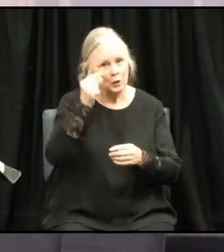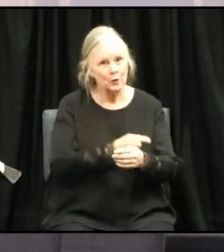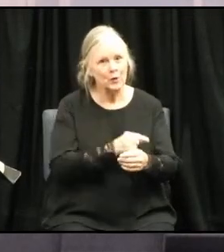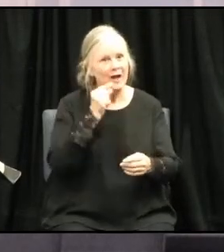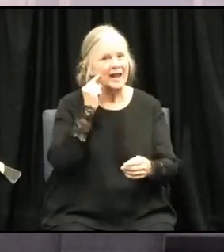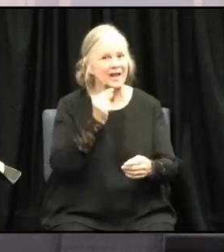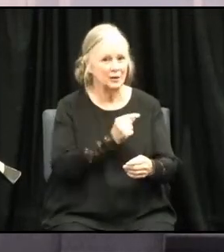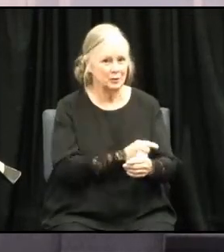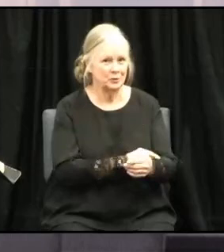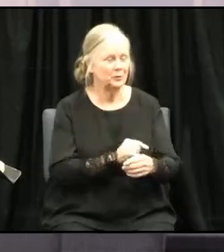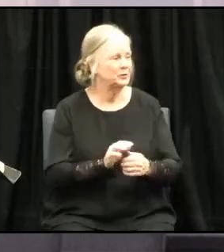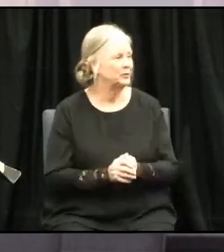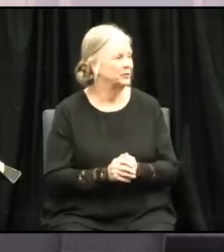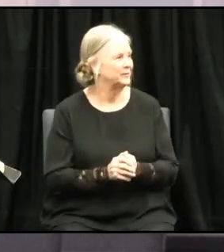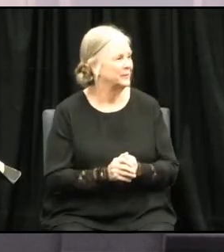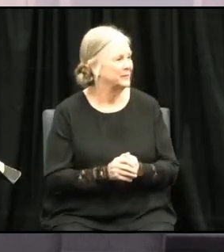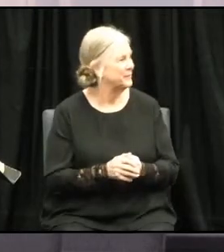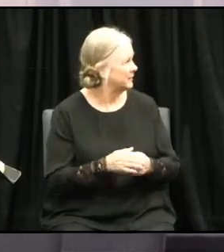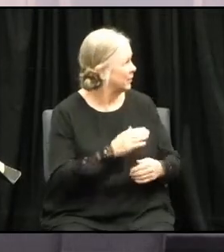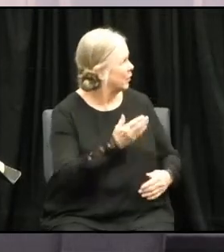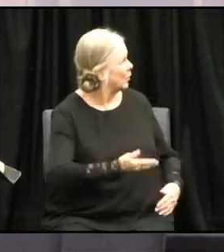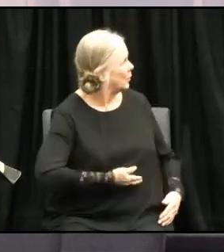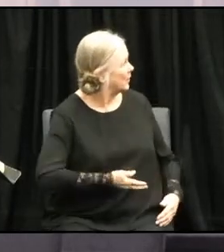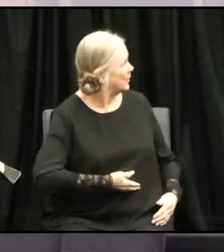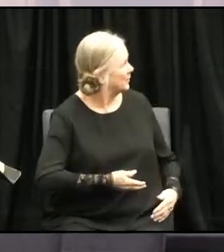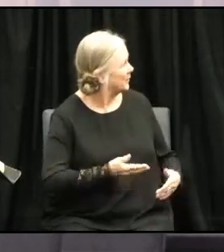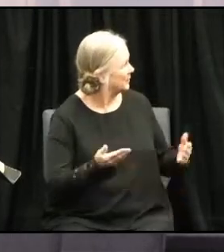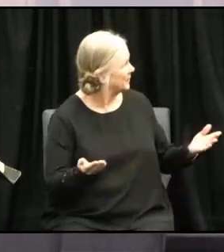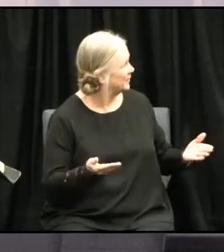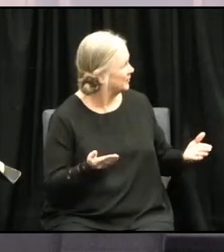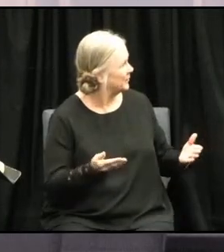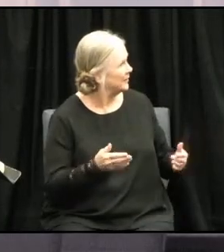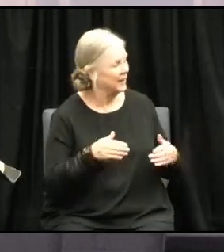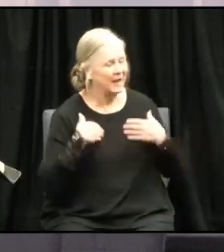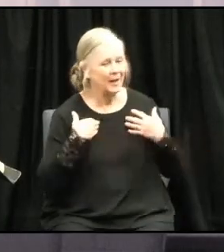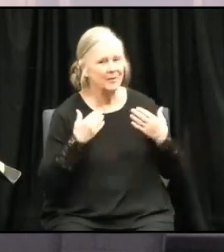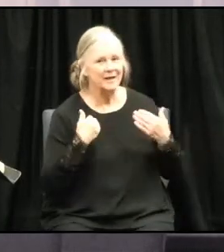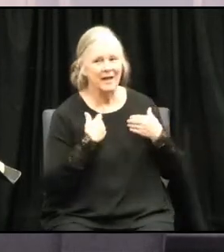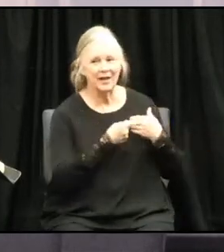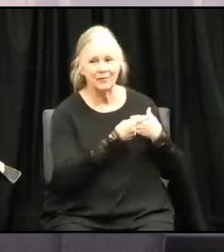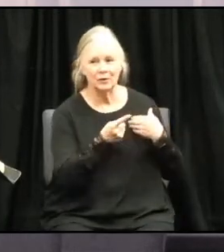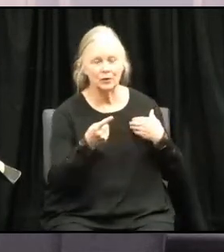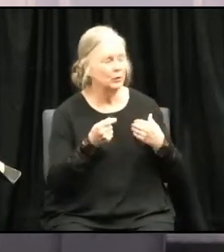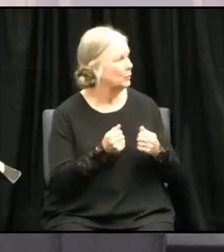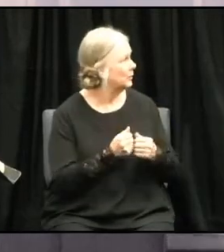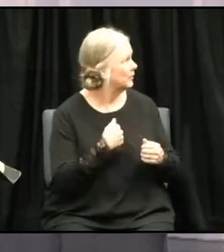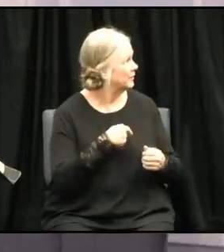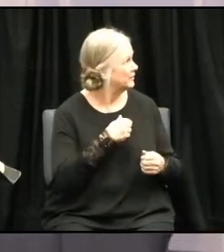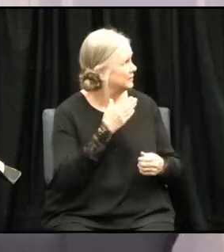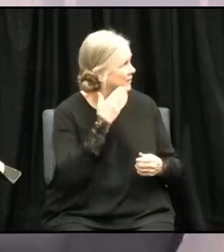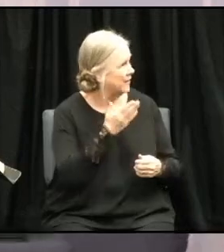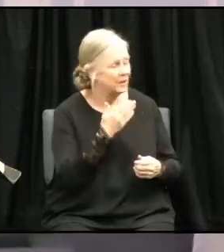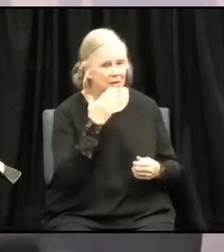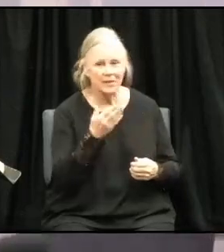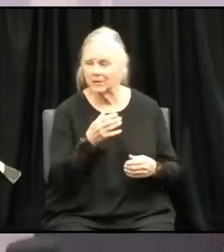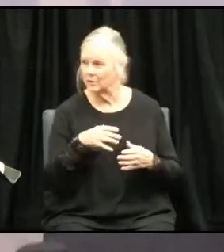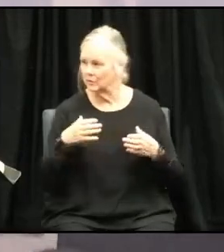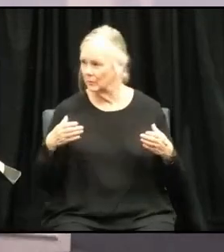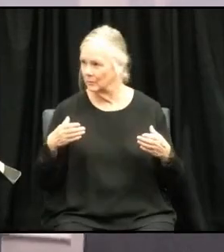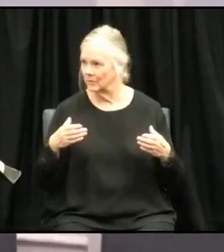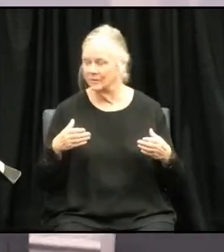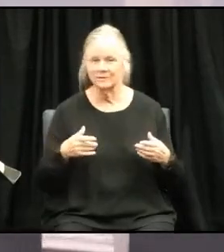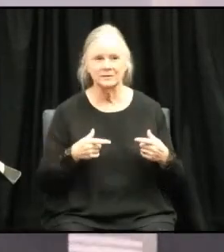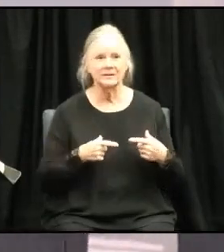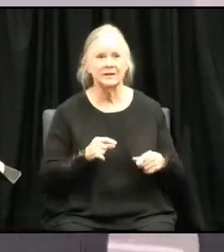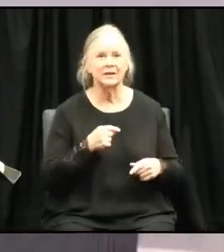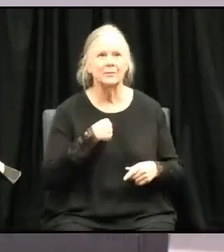And welcome to both of you. We are glad to have you with us. Sherry. Thank you. Thank y'all so much. And let me just say first,